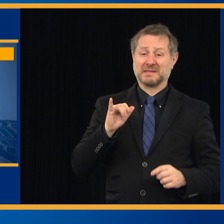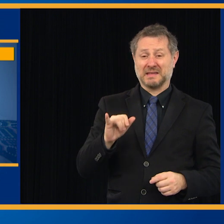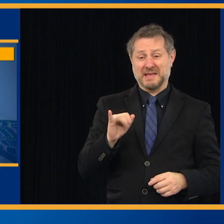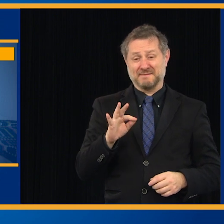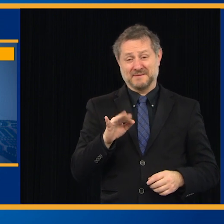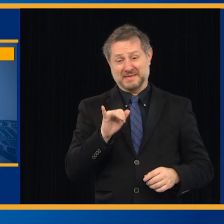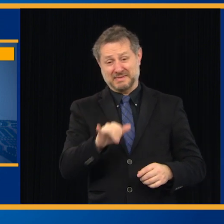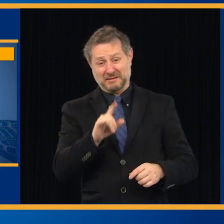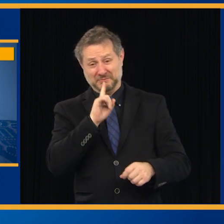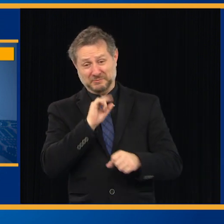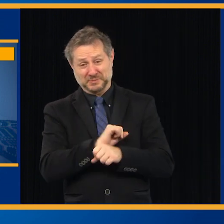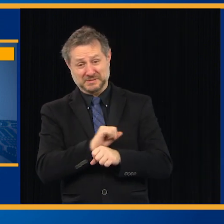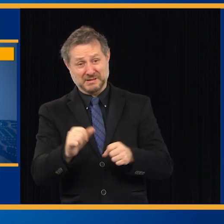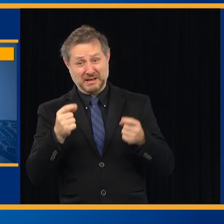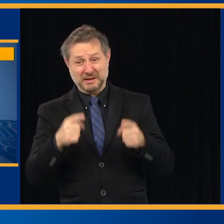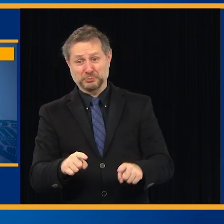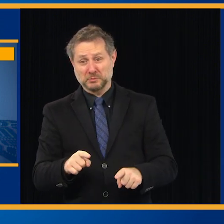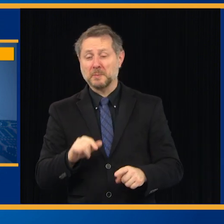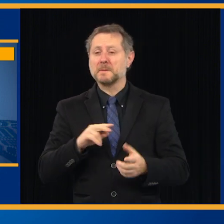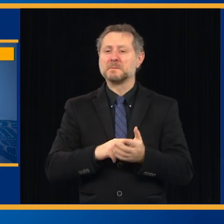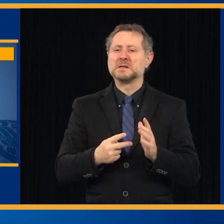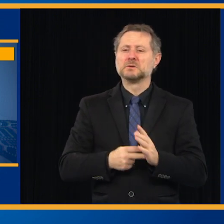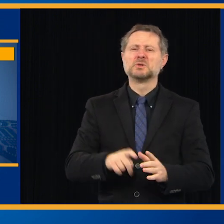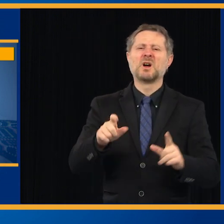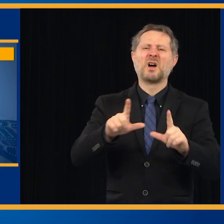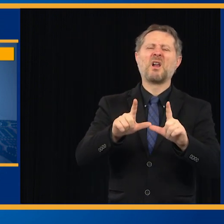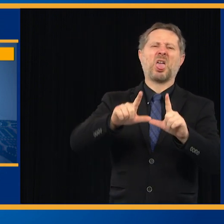that facility operator should lose their license.